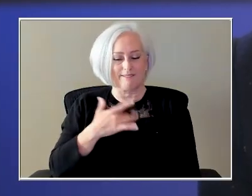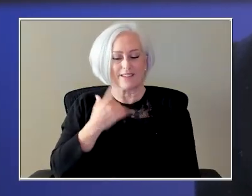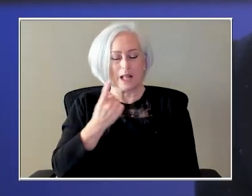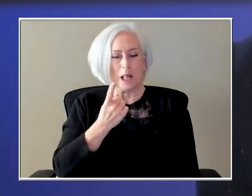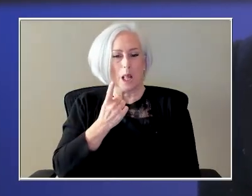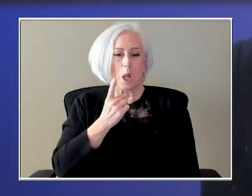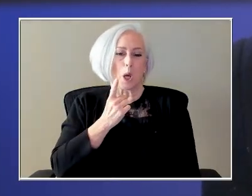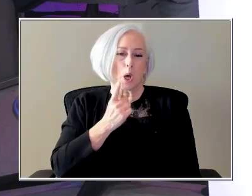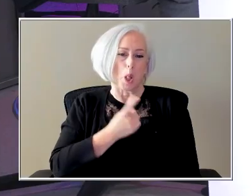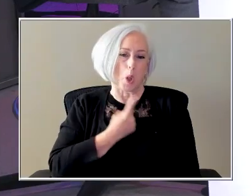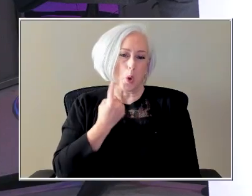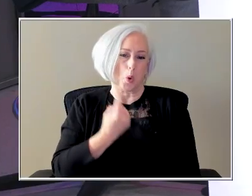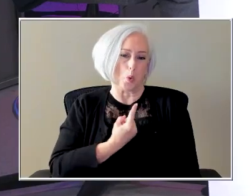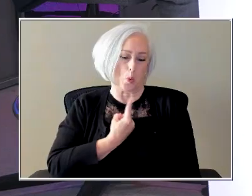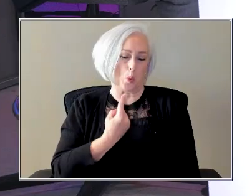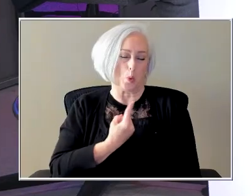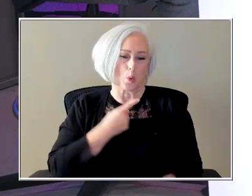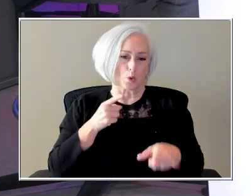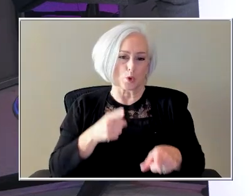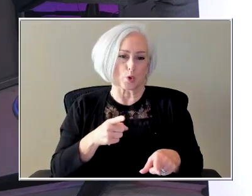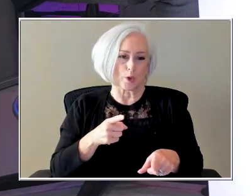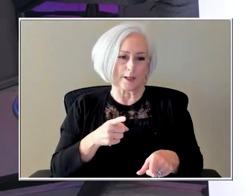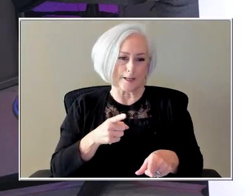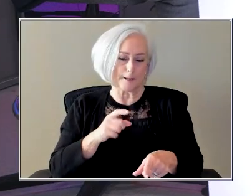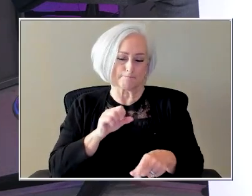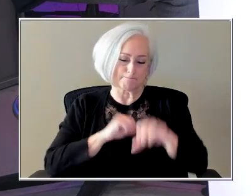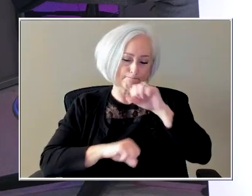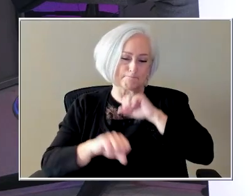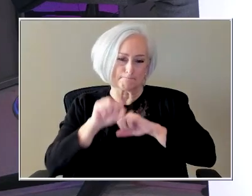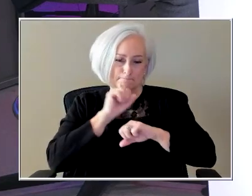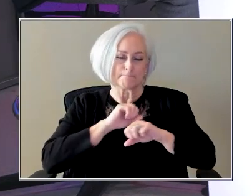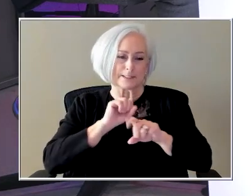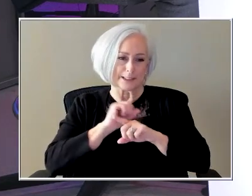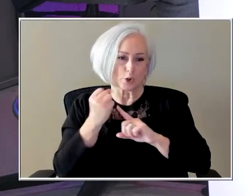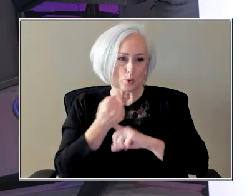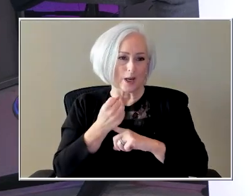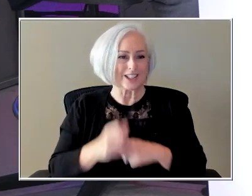situation. Kim, you must be so in awe when you